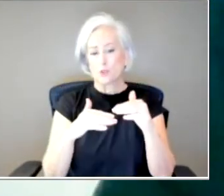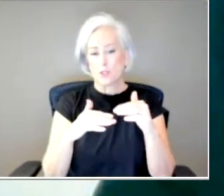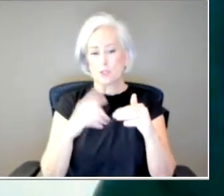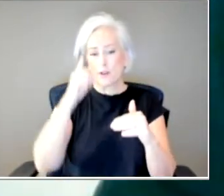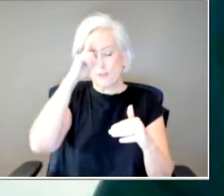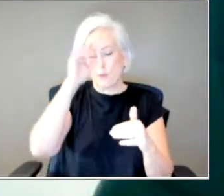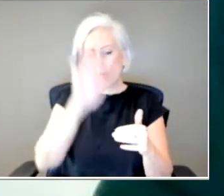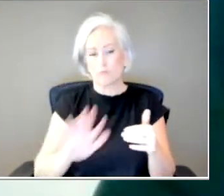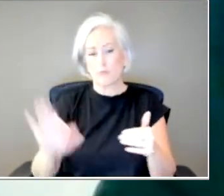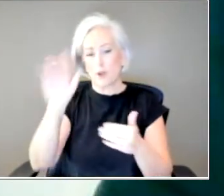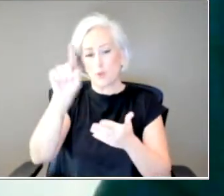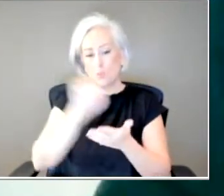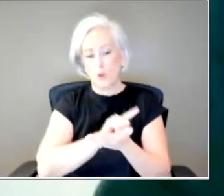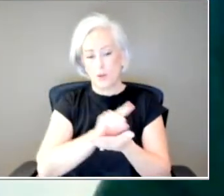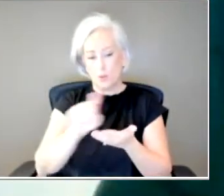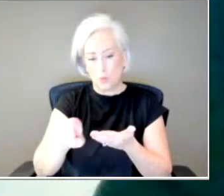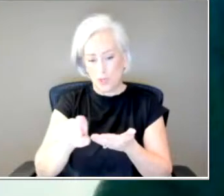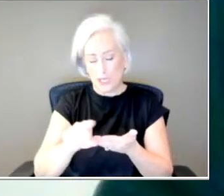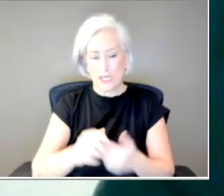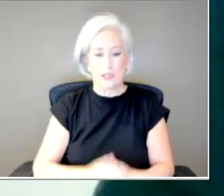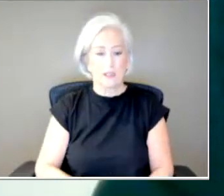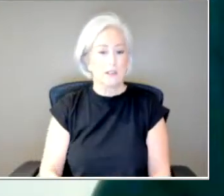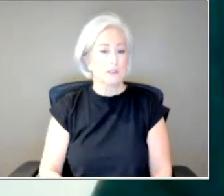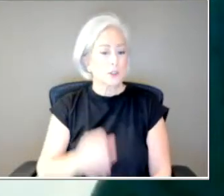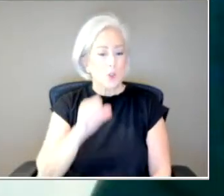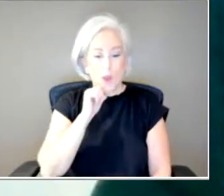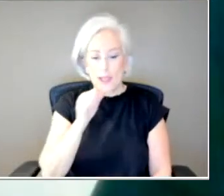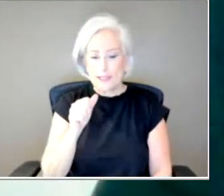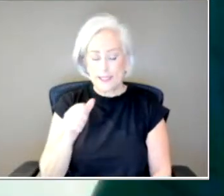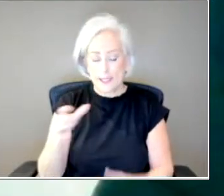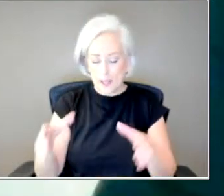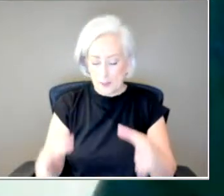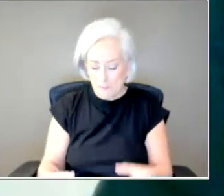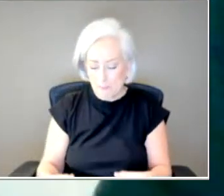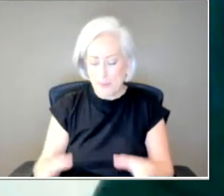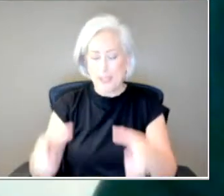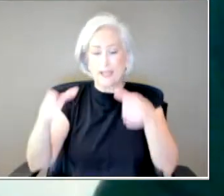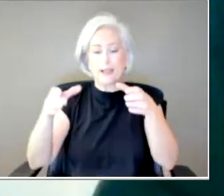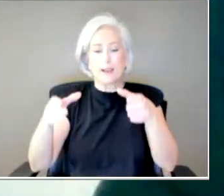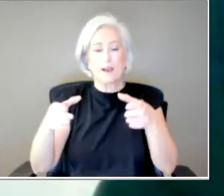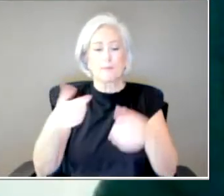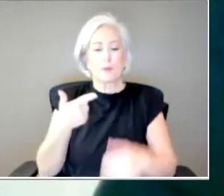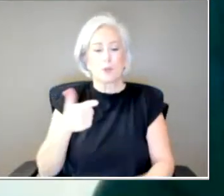week, so I wasn't picking up my grandkids